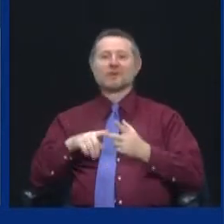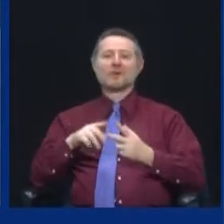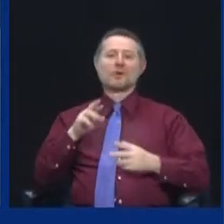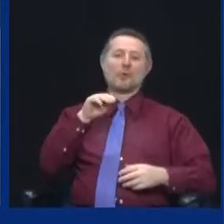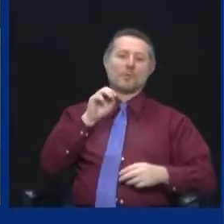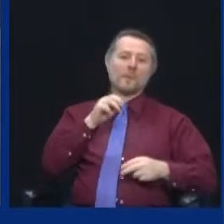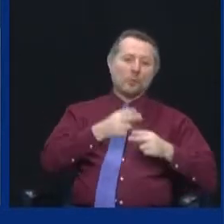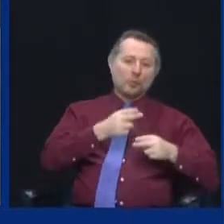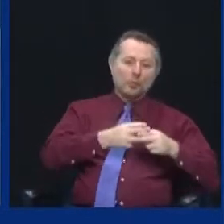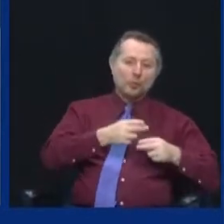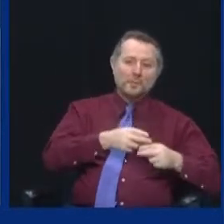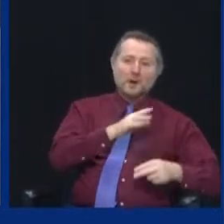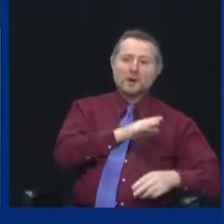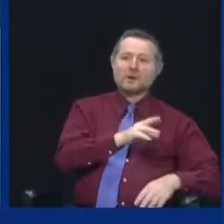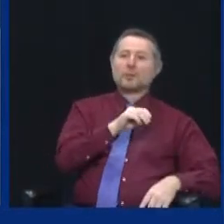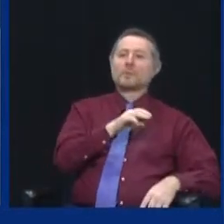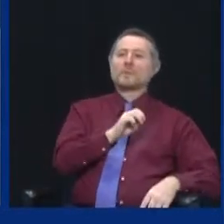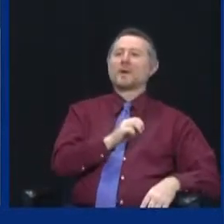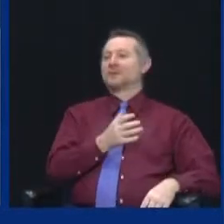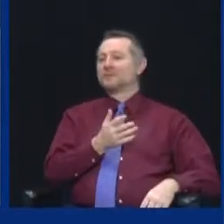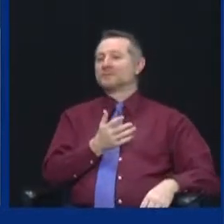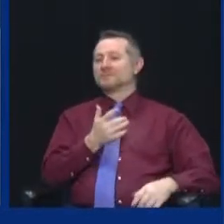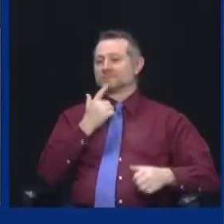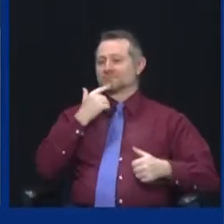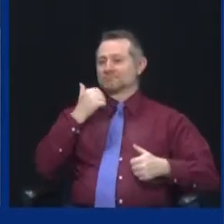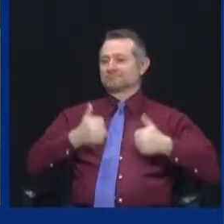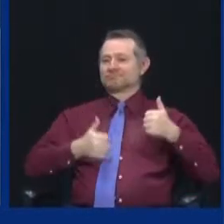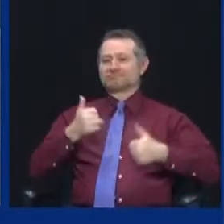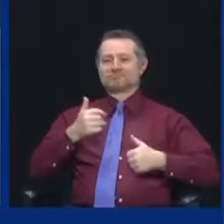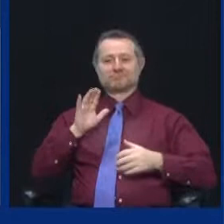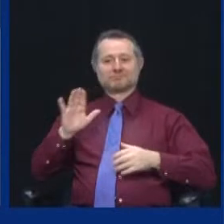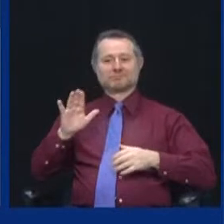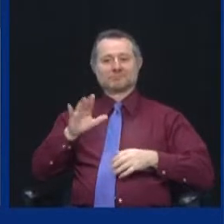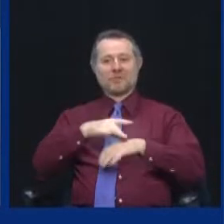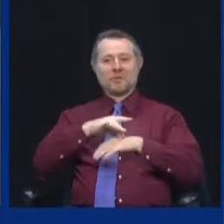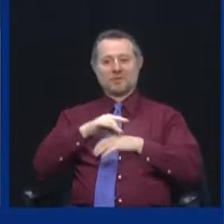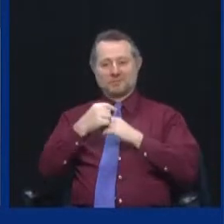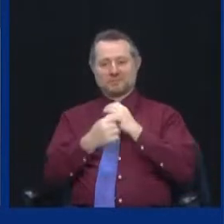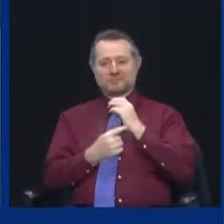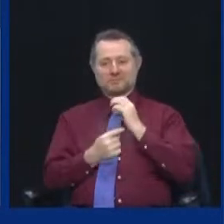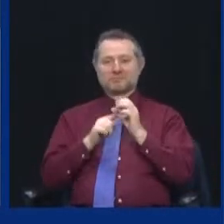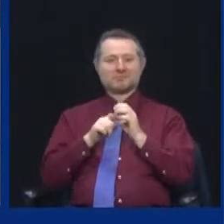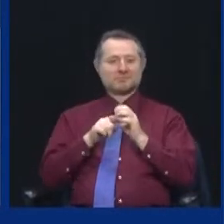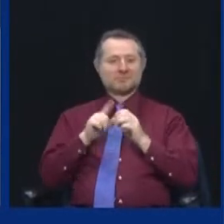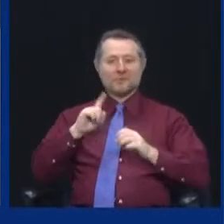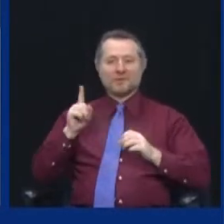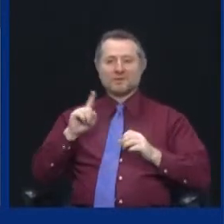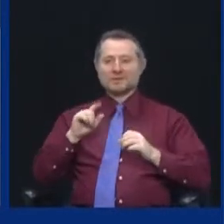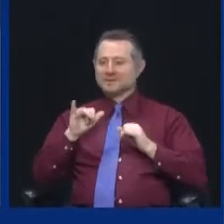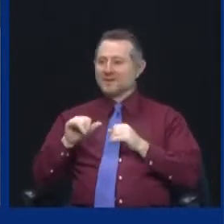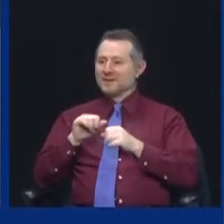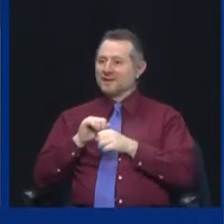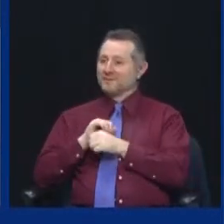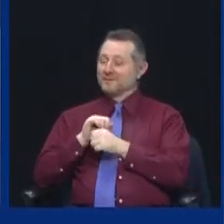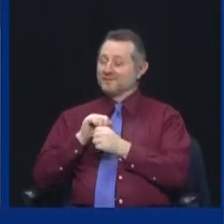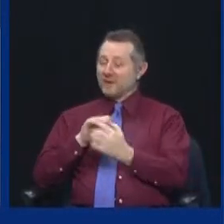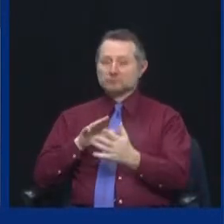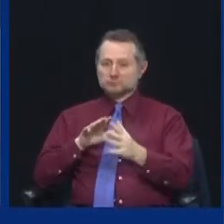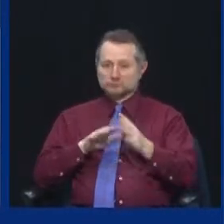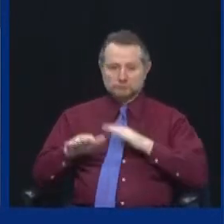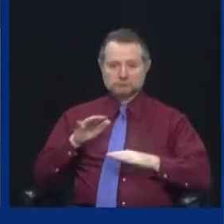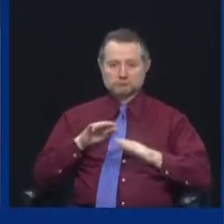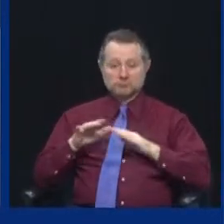question is, what place on the planet went through this moment of